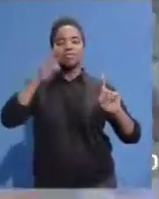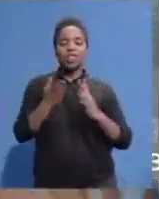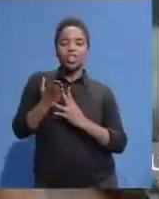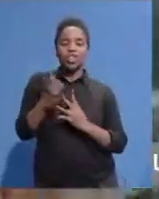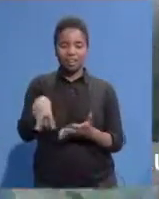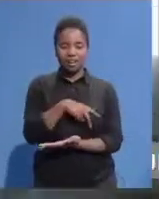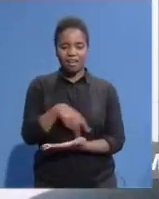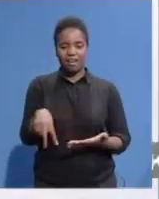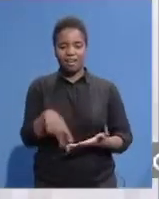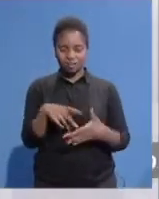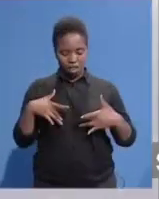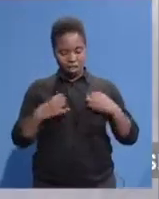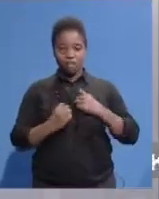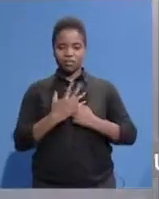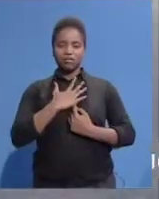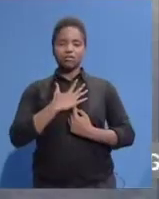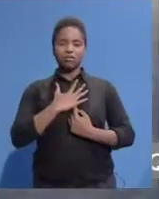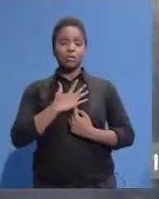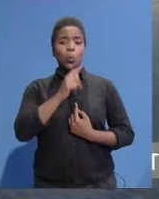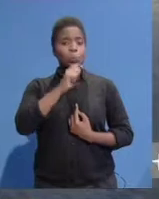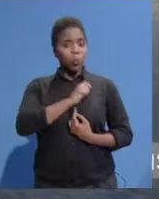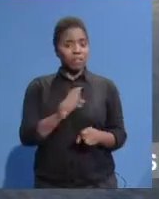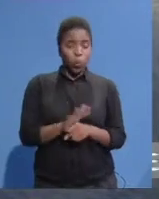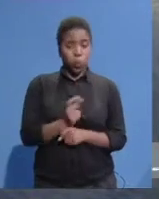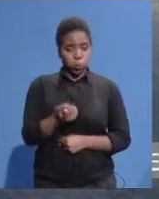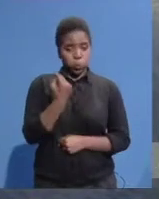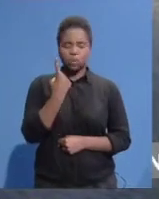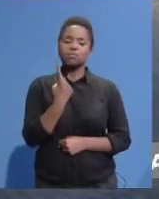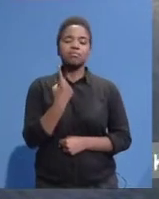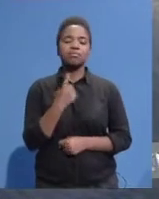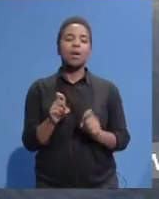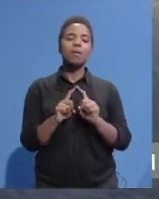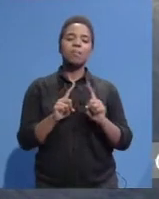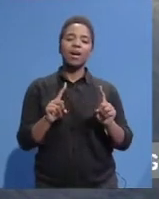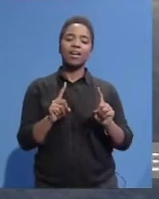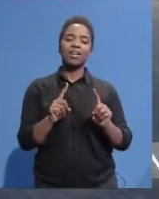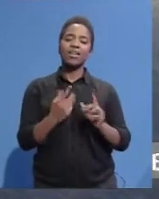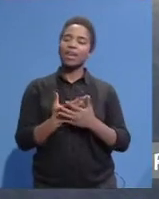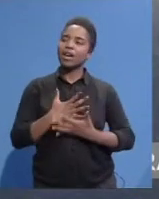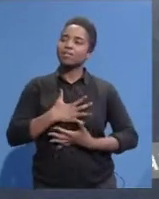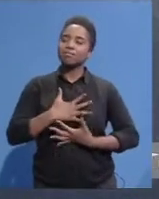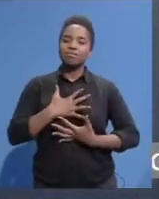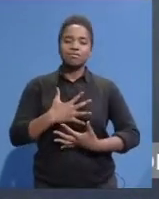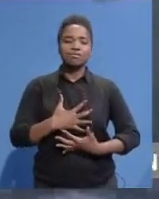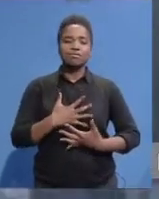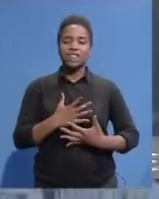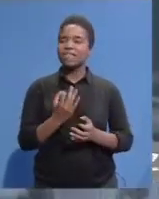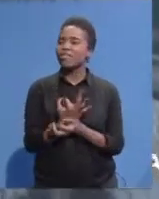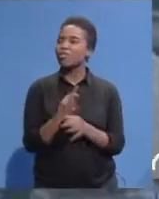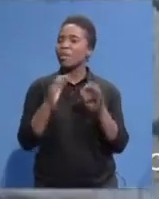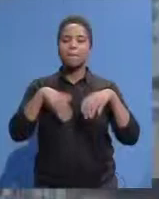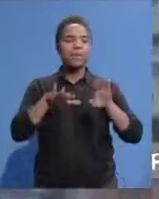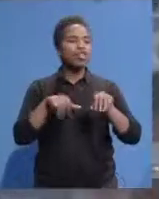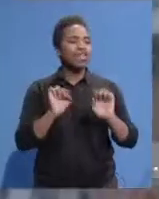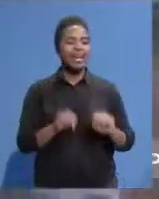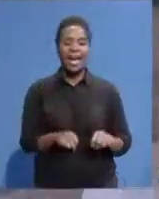lives forever. They don't understand exactly what he's done. What they do know is they can breathe freely. Wow. They can walk on beaches, and they can go and